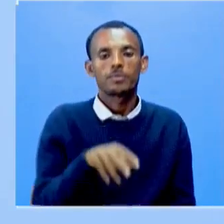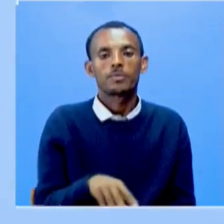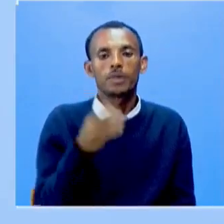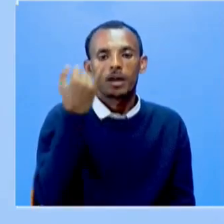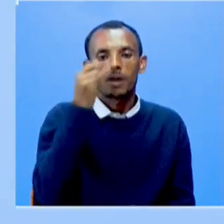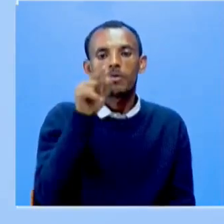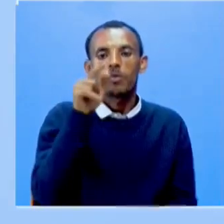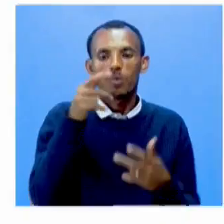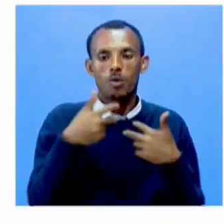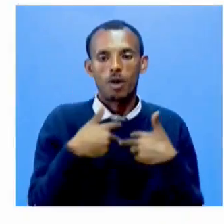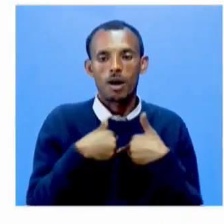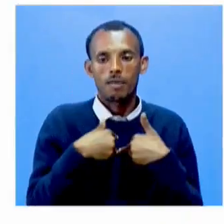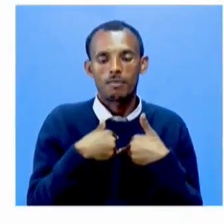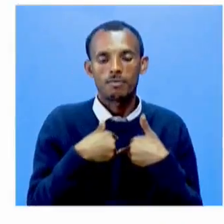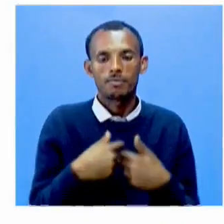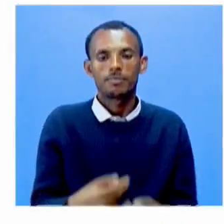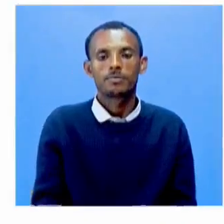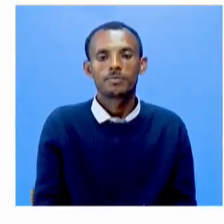you have